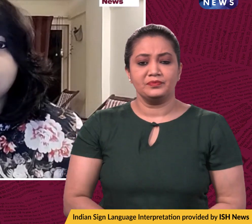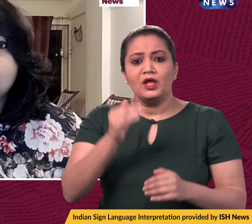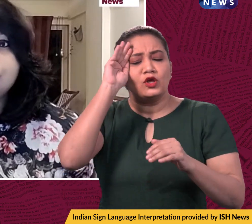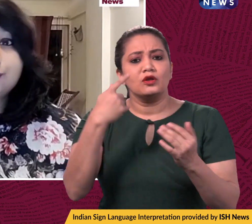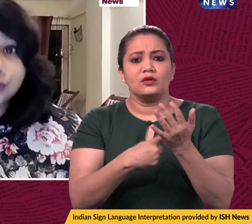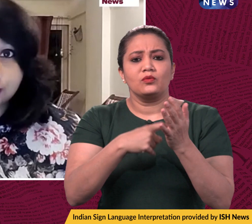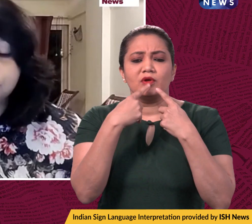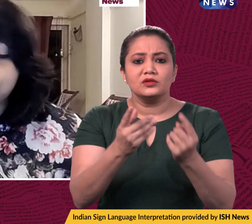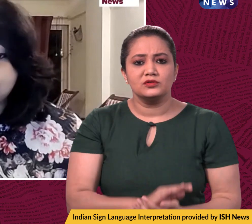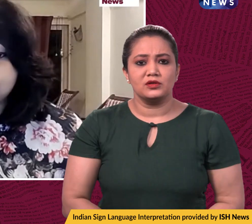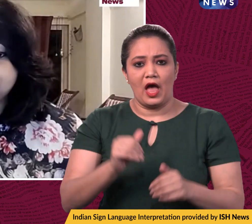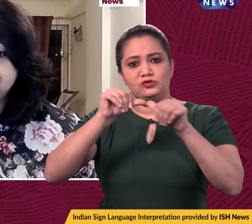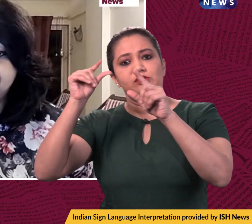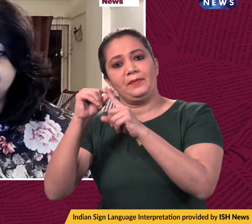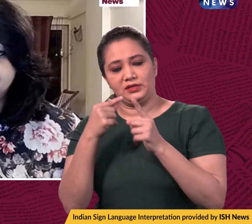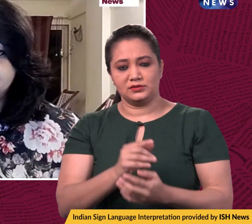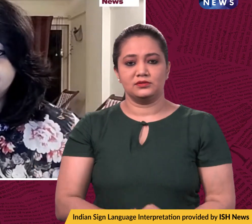to the Associated Press.